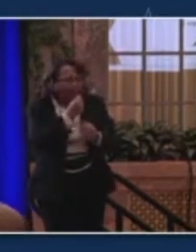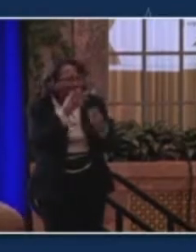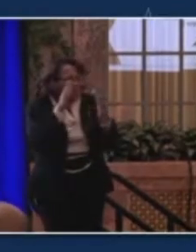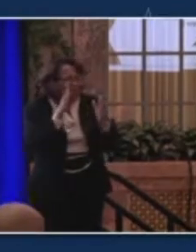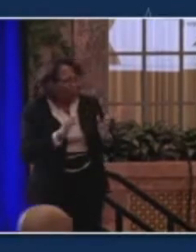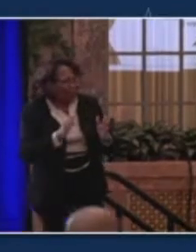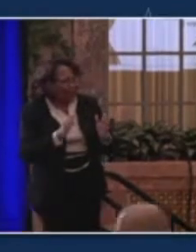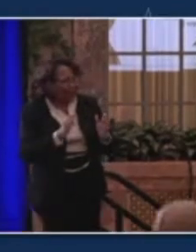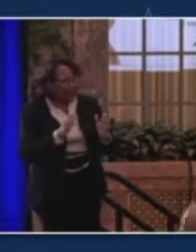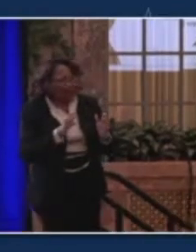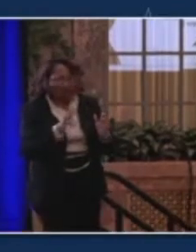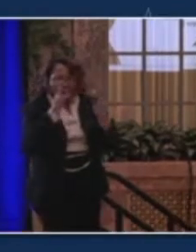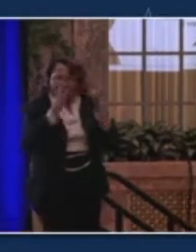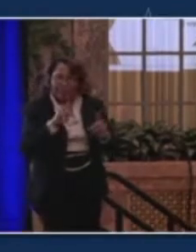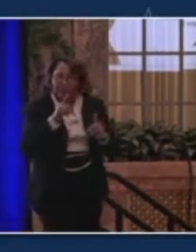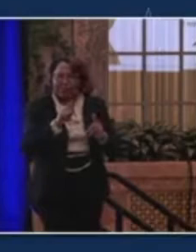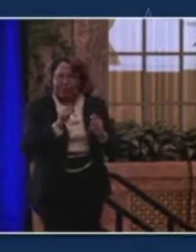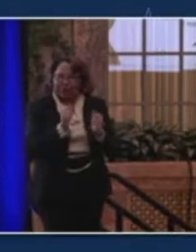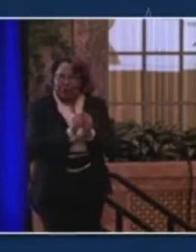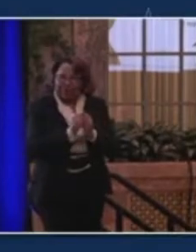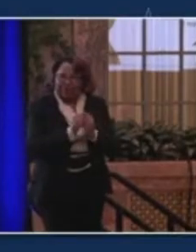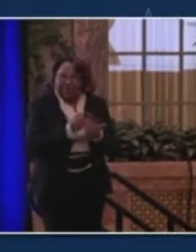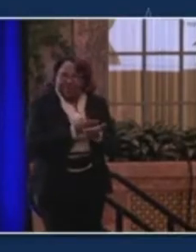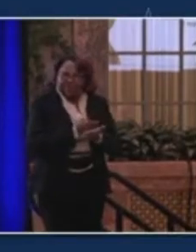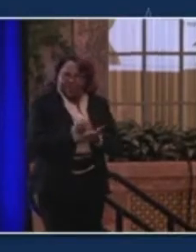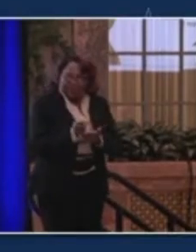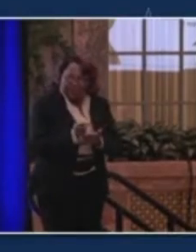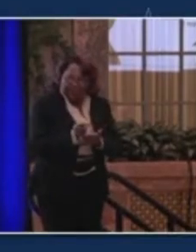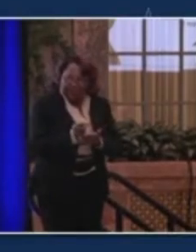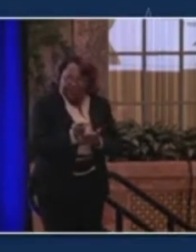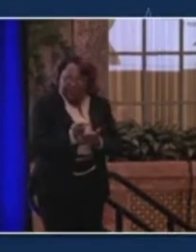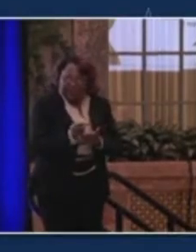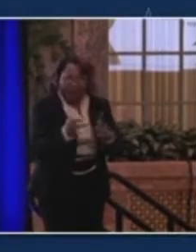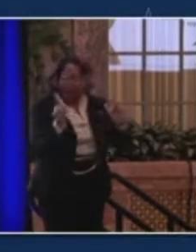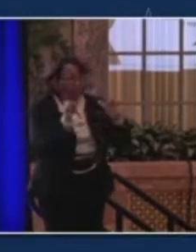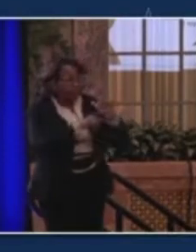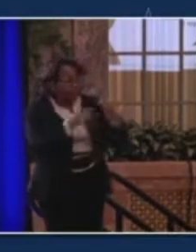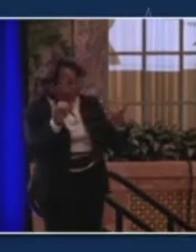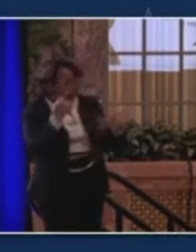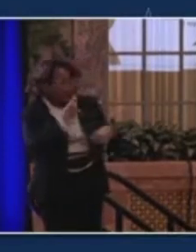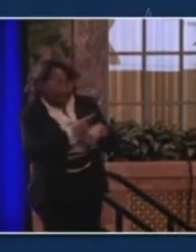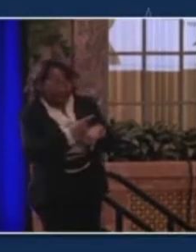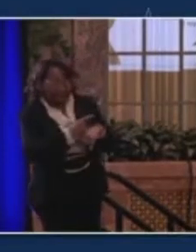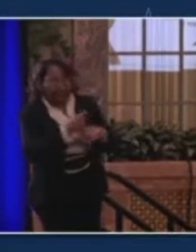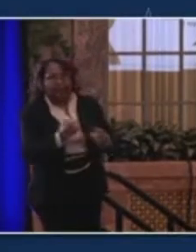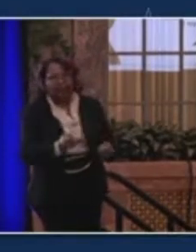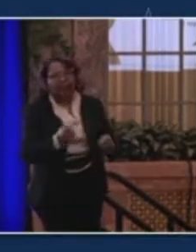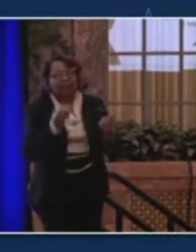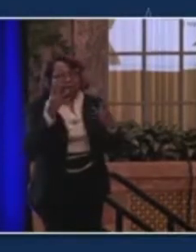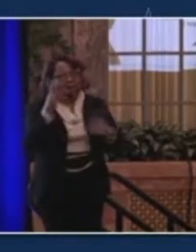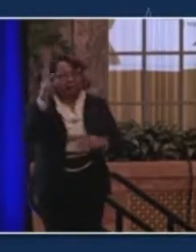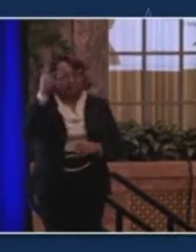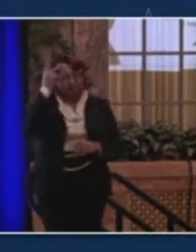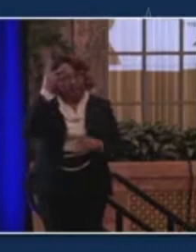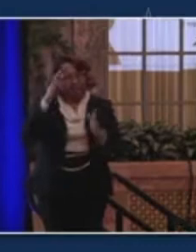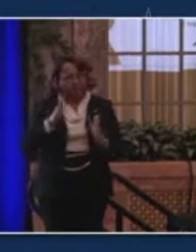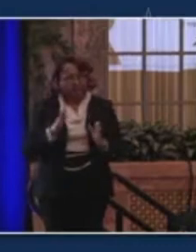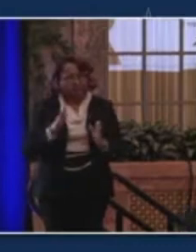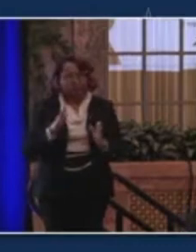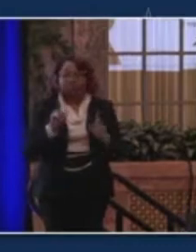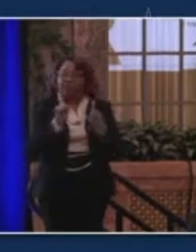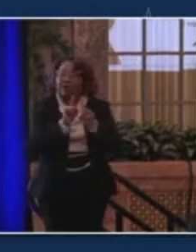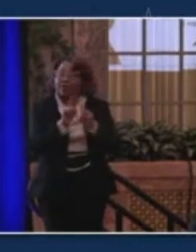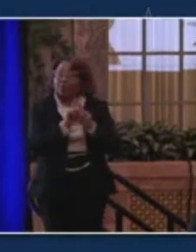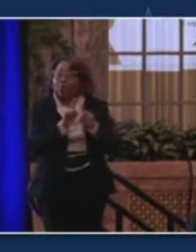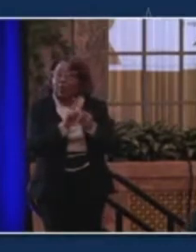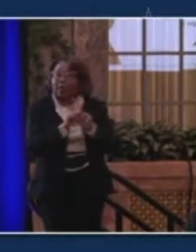a person with integrity, which is lacking today in many of the politicians as well